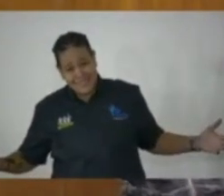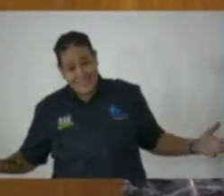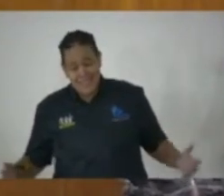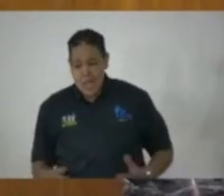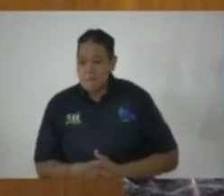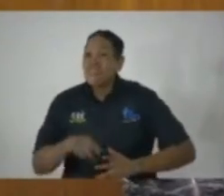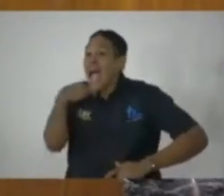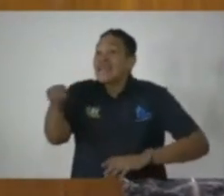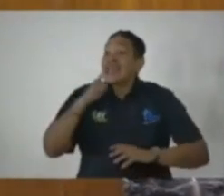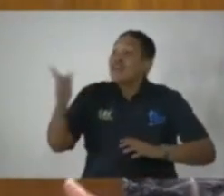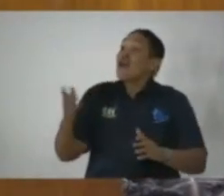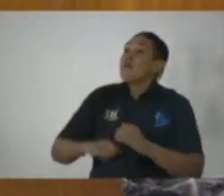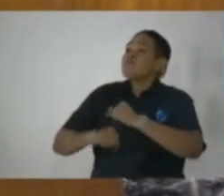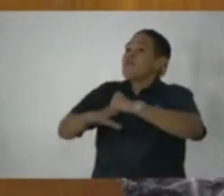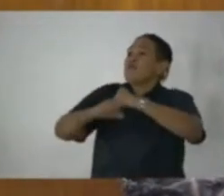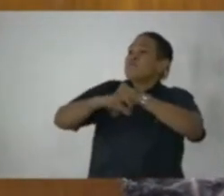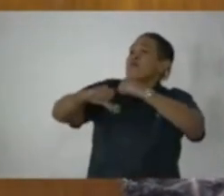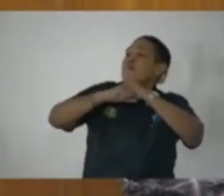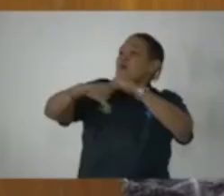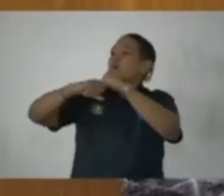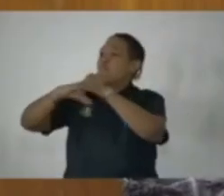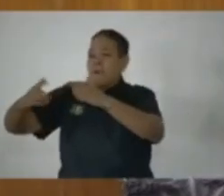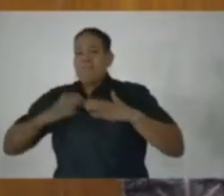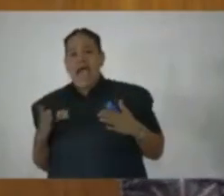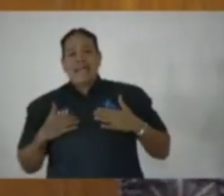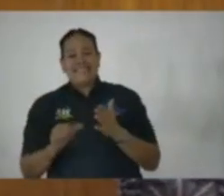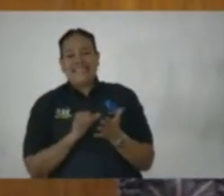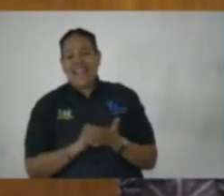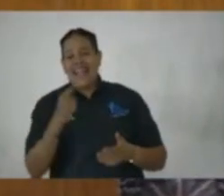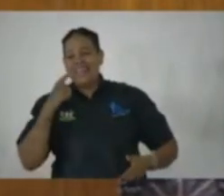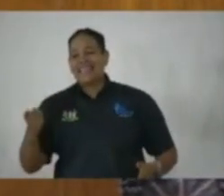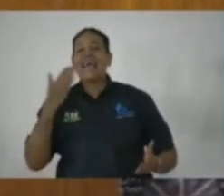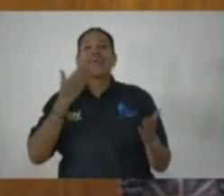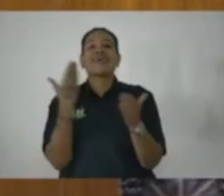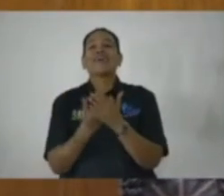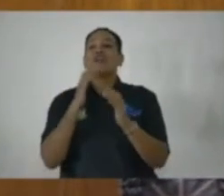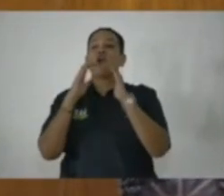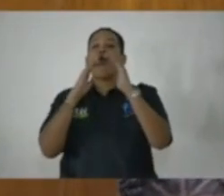needs some milk. Promote the style and say that he's a good communicator.